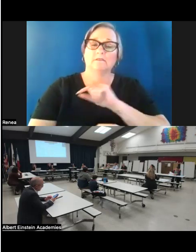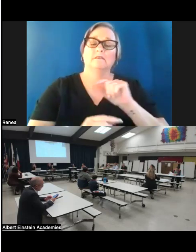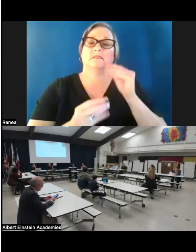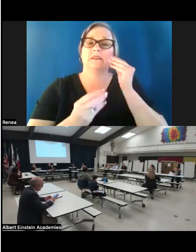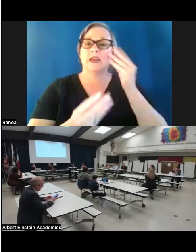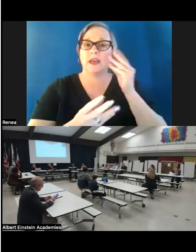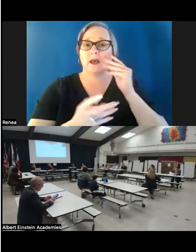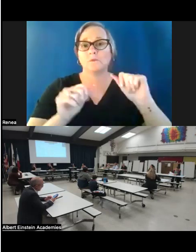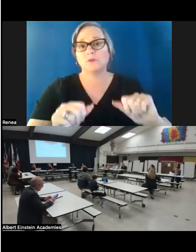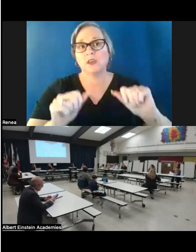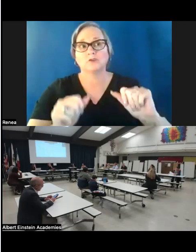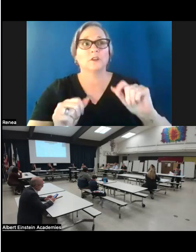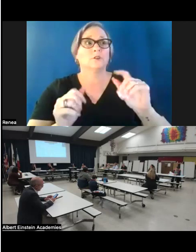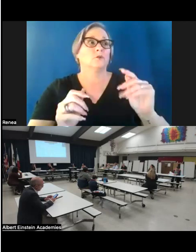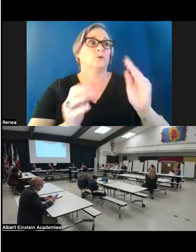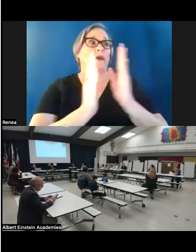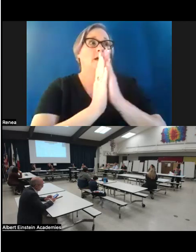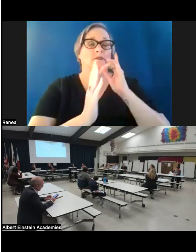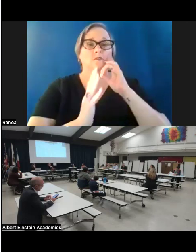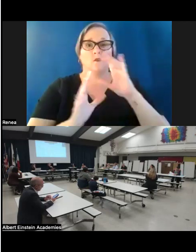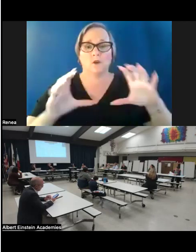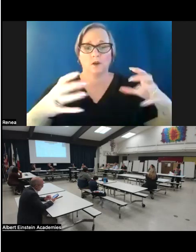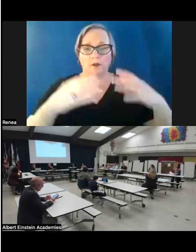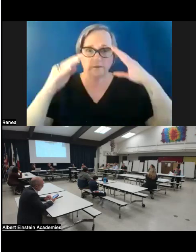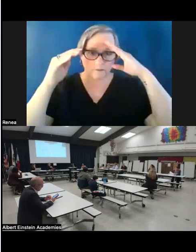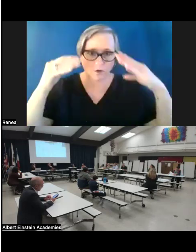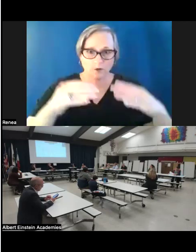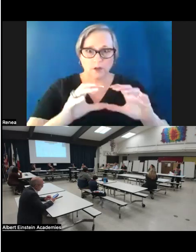focus groups and feedback surveys and asking teachers